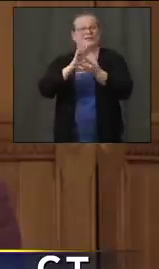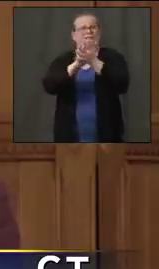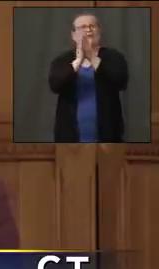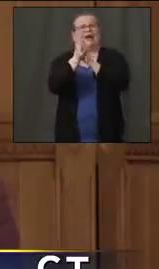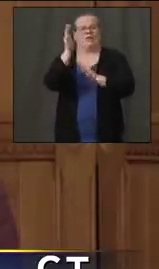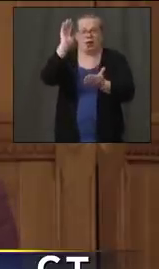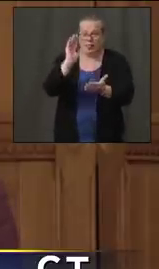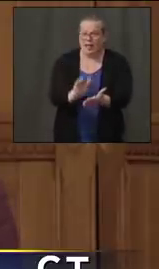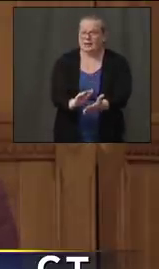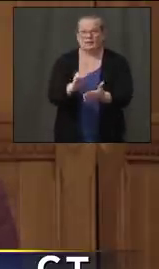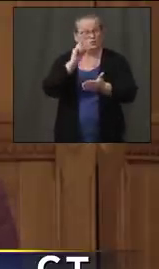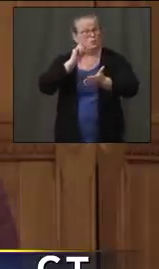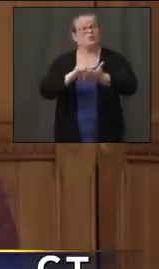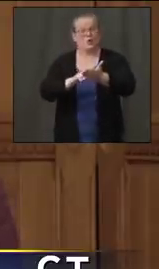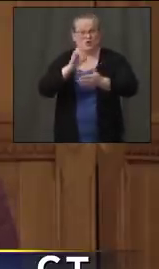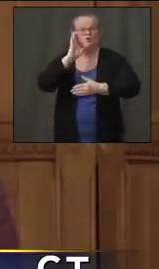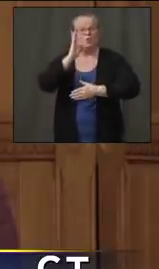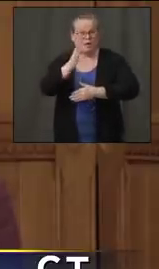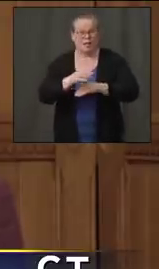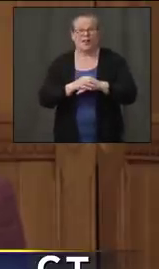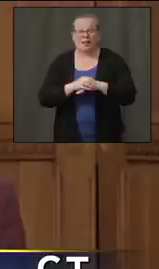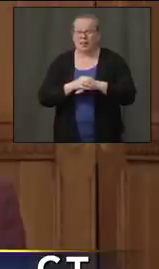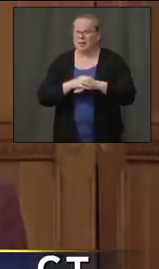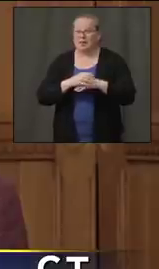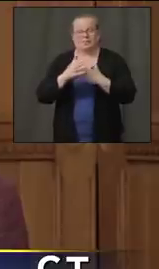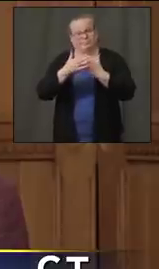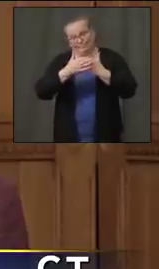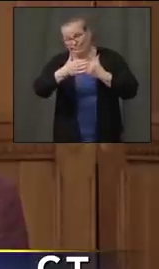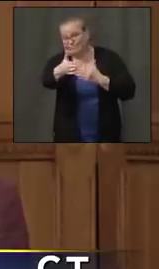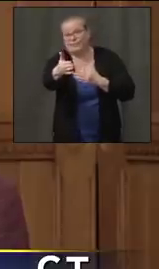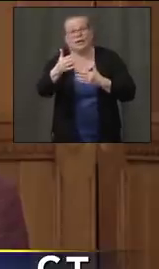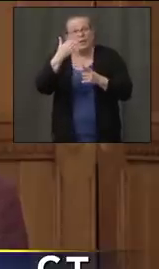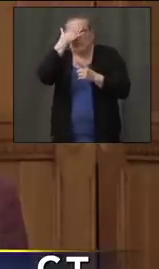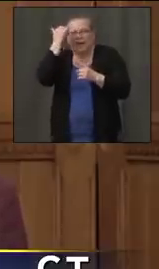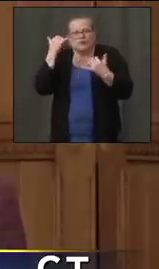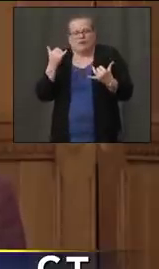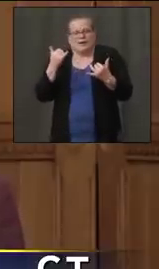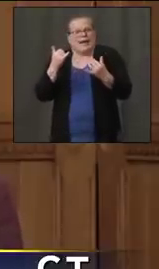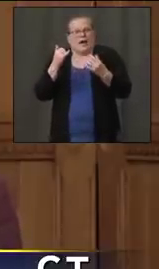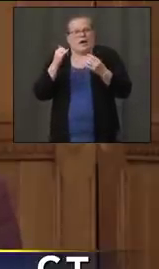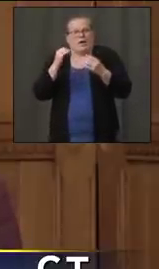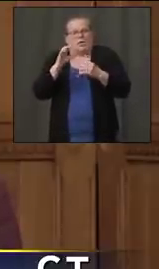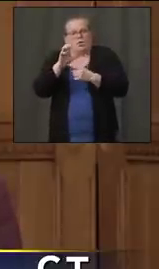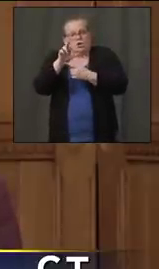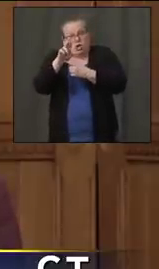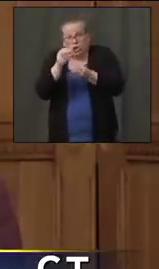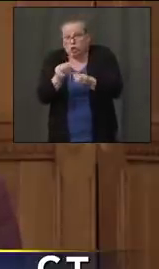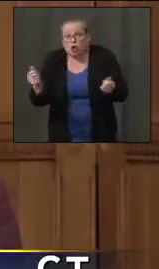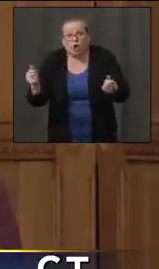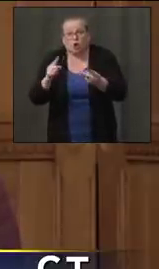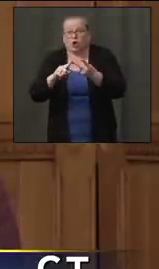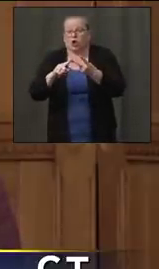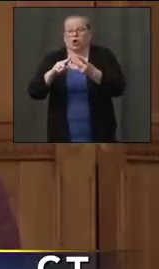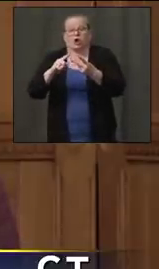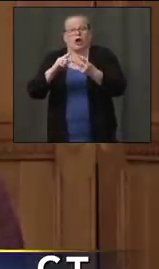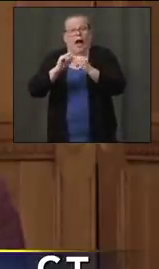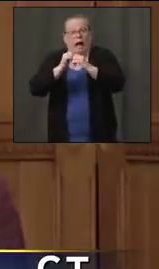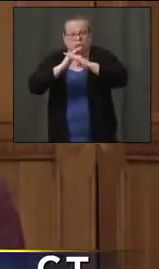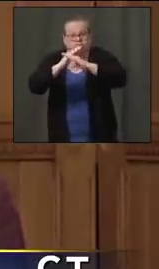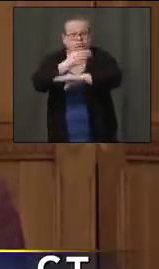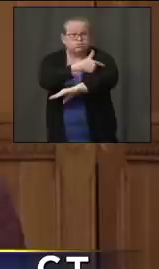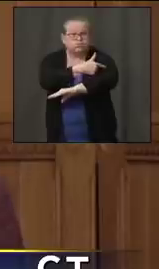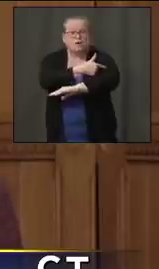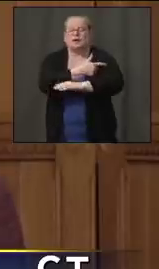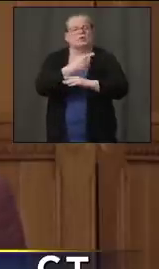businesses, I think that until we understand what the cure is or a therapeutic or a vaccine, you're just going to see a lot more spacing in these restaurants